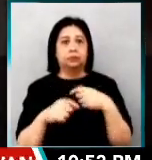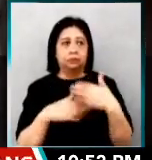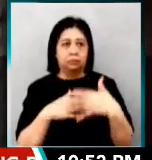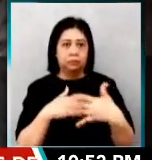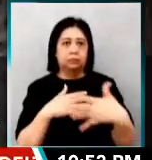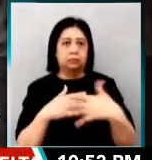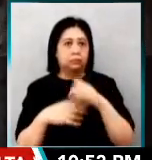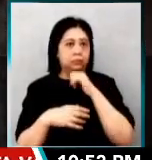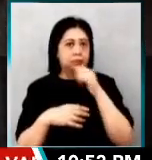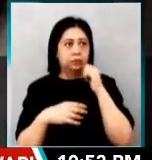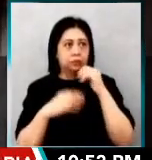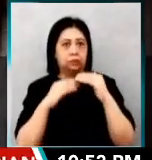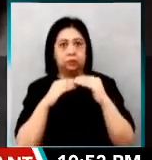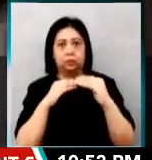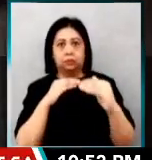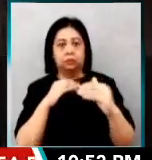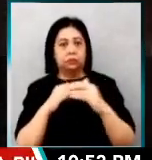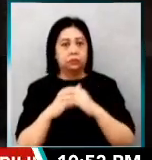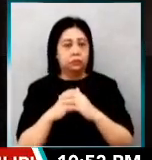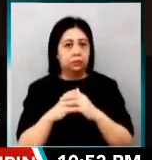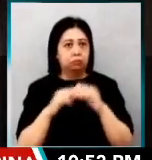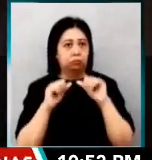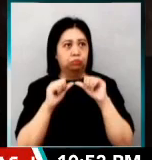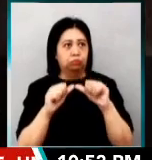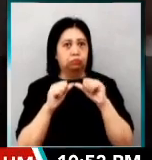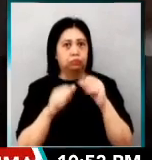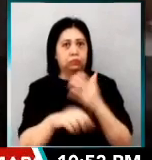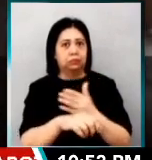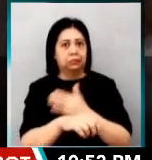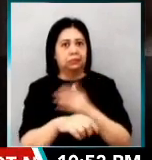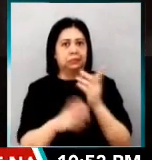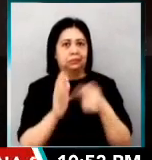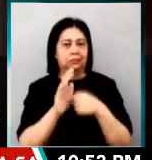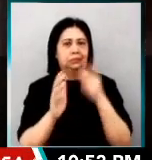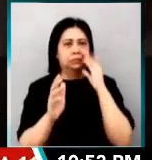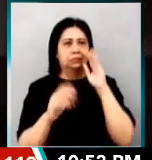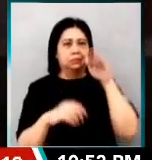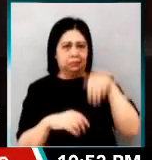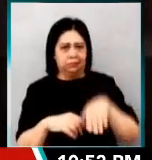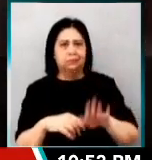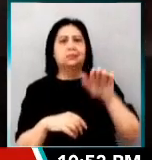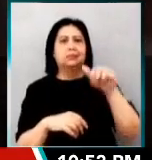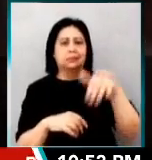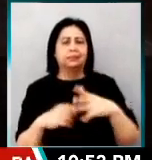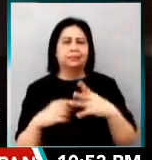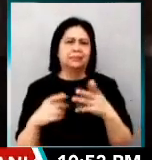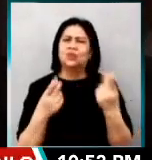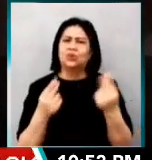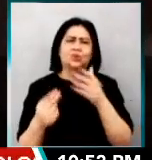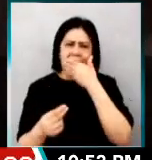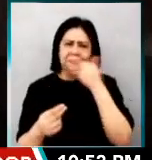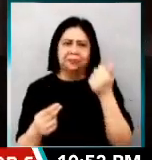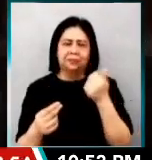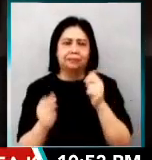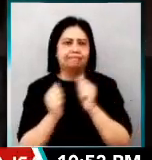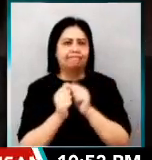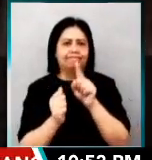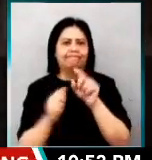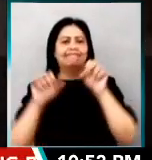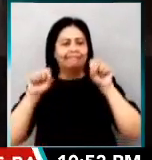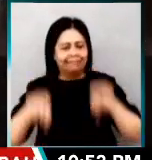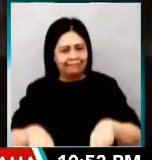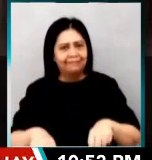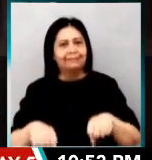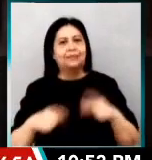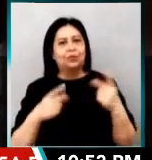be steadily improving. You're going to have ups and downs. Ganun. Just do your best with what you can. Do your best